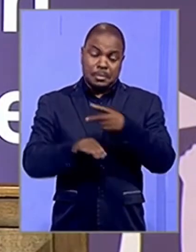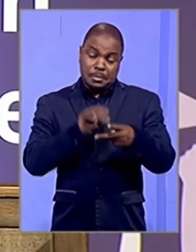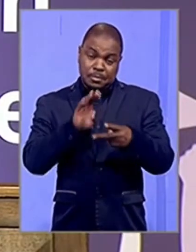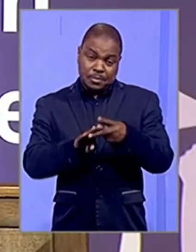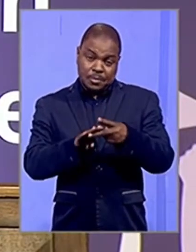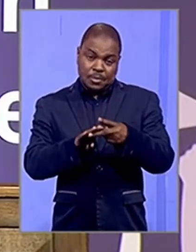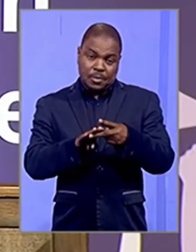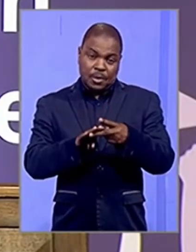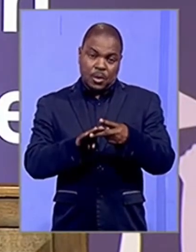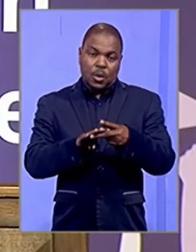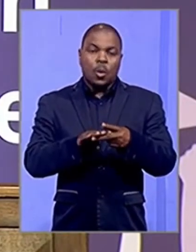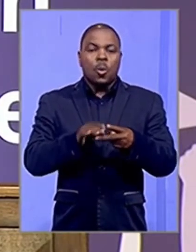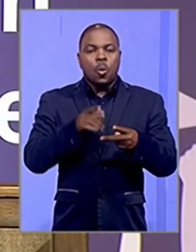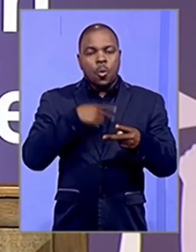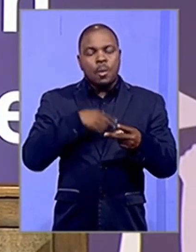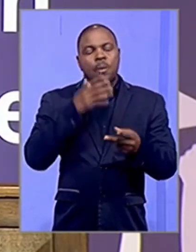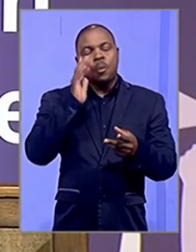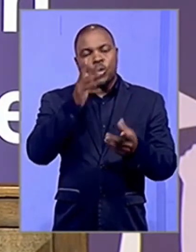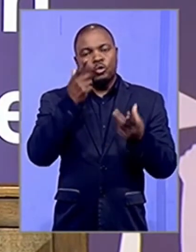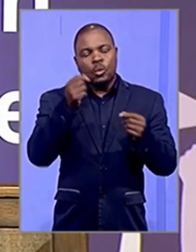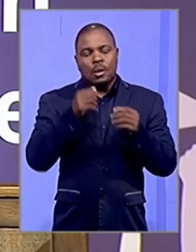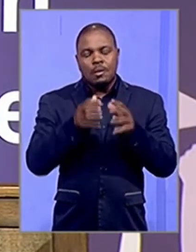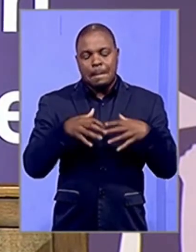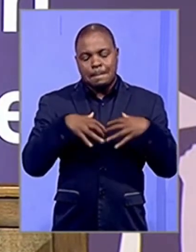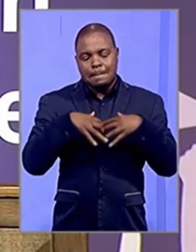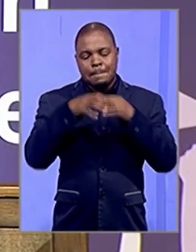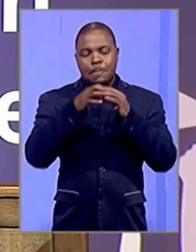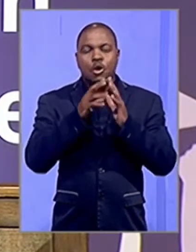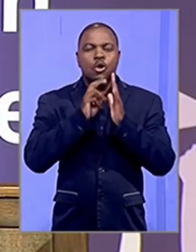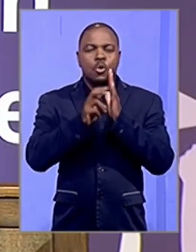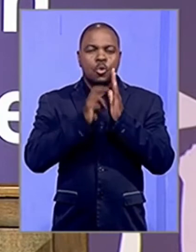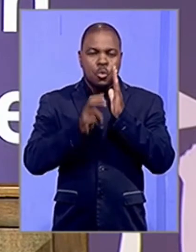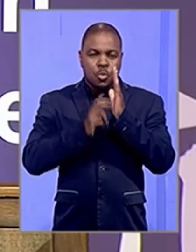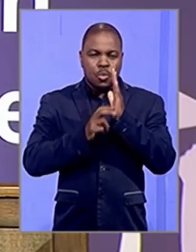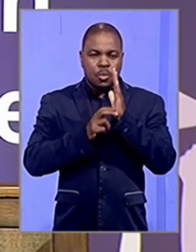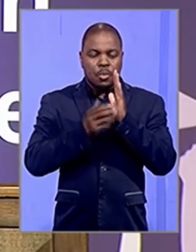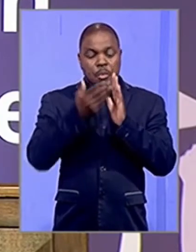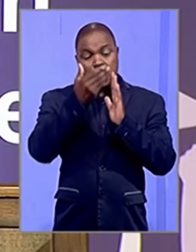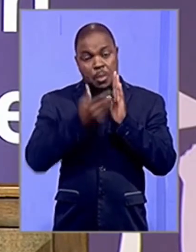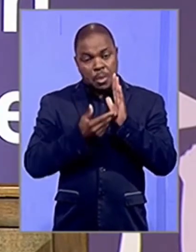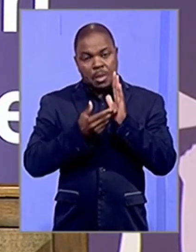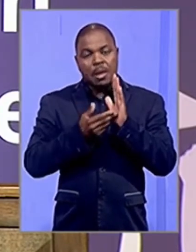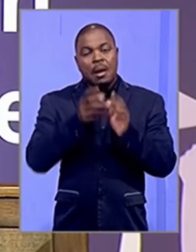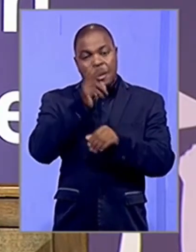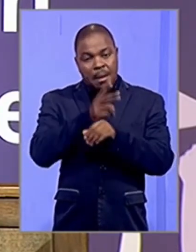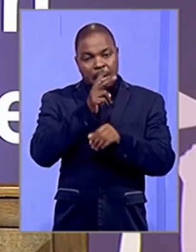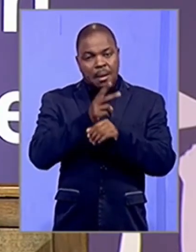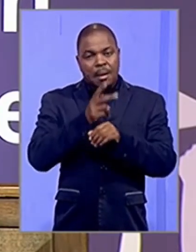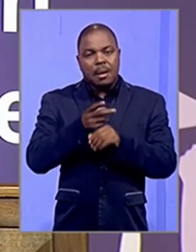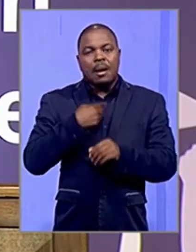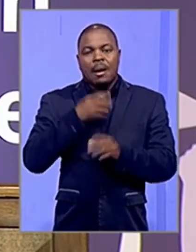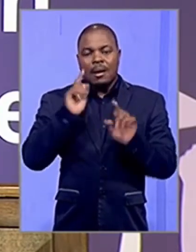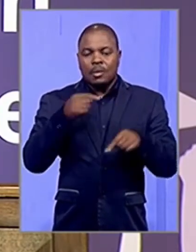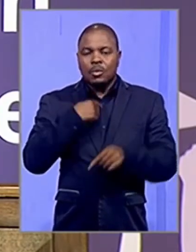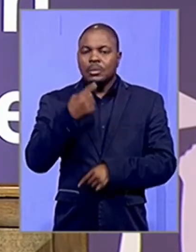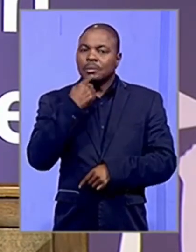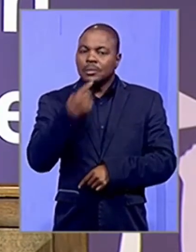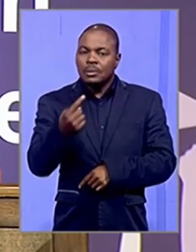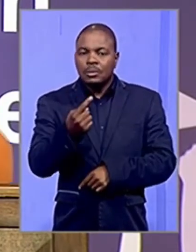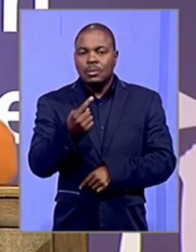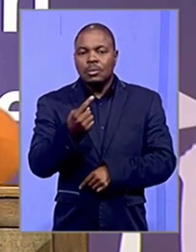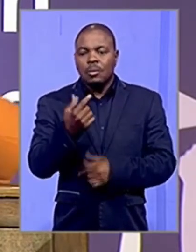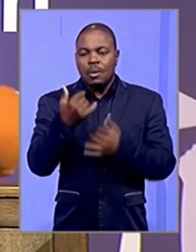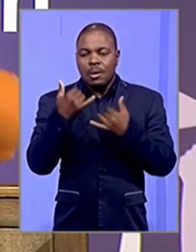Then we will develop regulations, and we once again want to say in front of